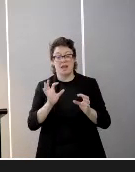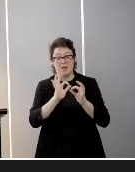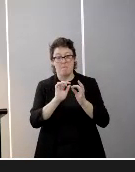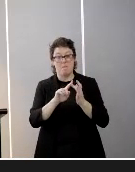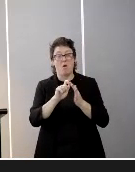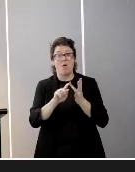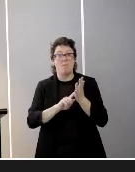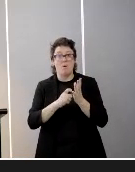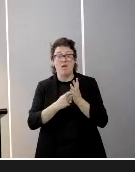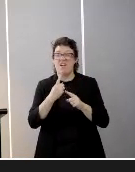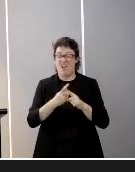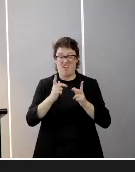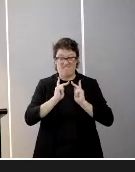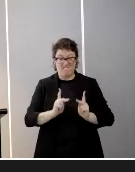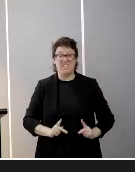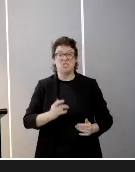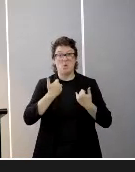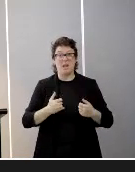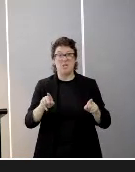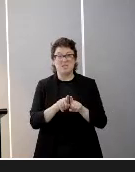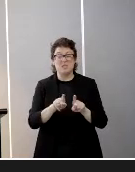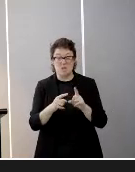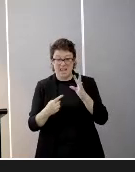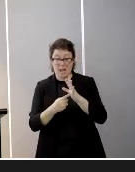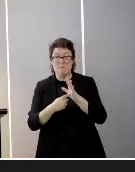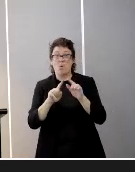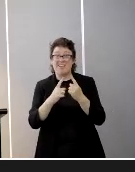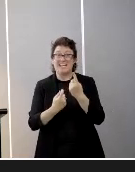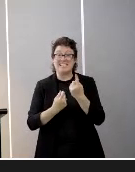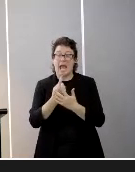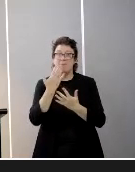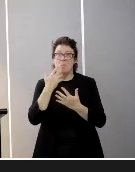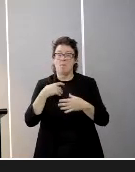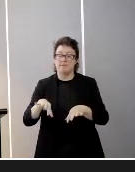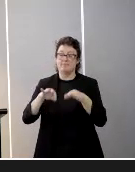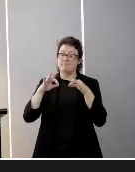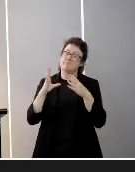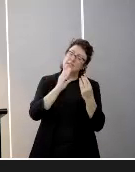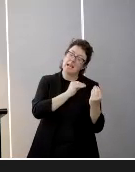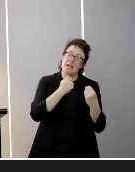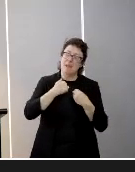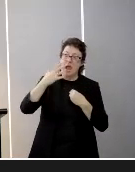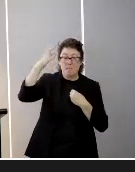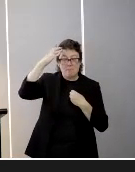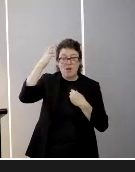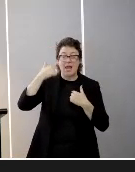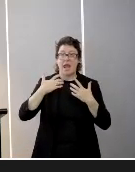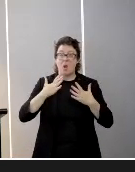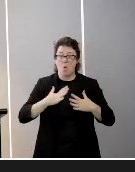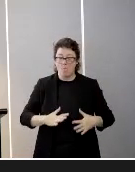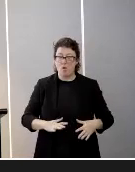physical illnesses too. So a lot of important things happen when we're asleep. Our brain and body are going through